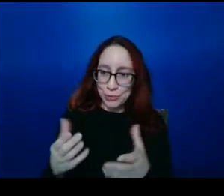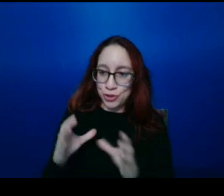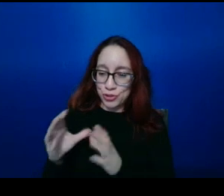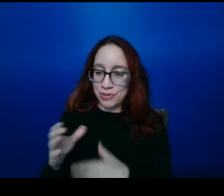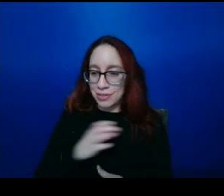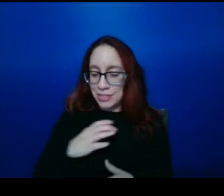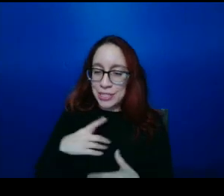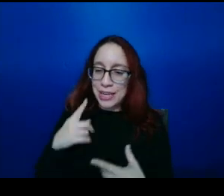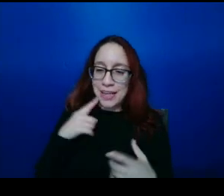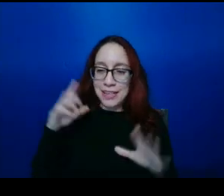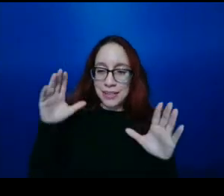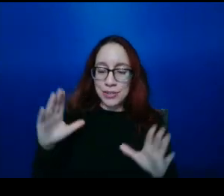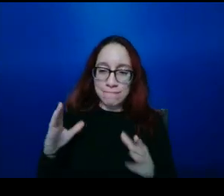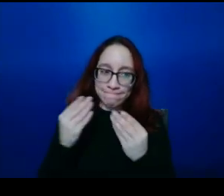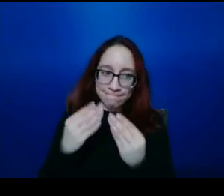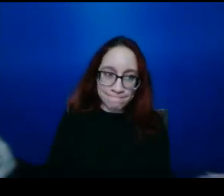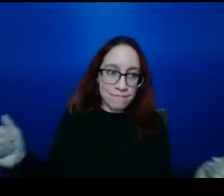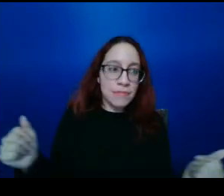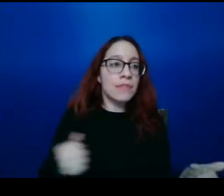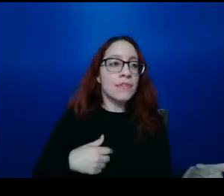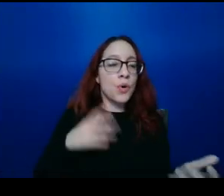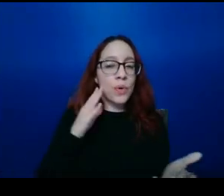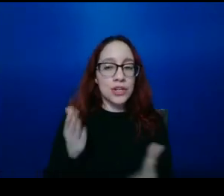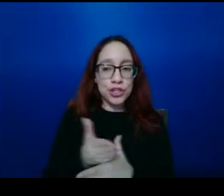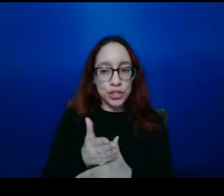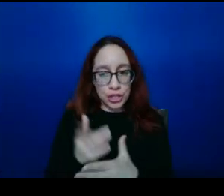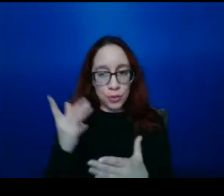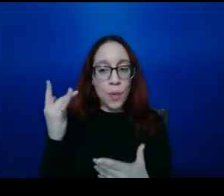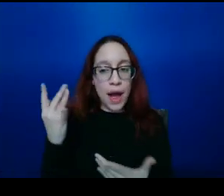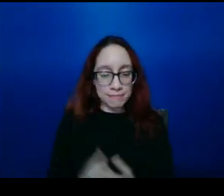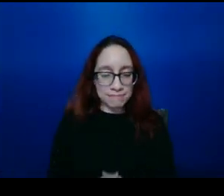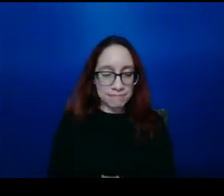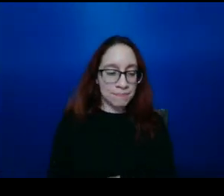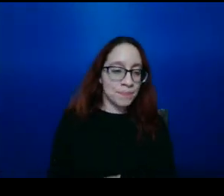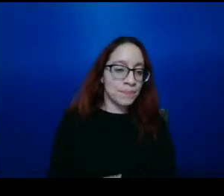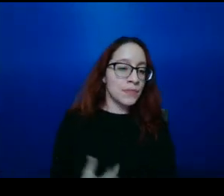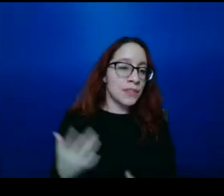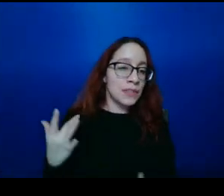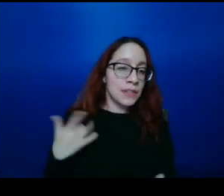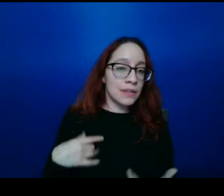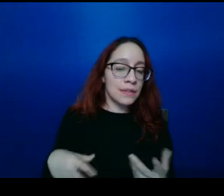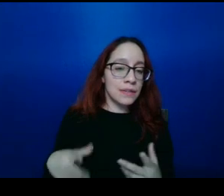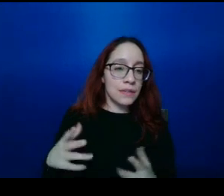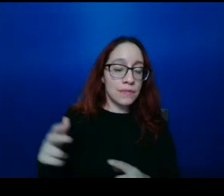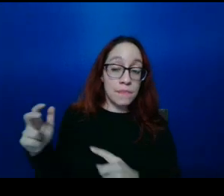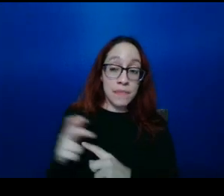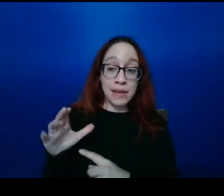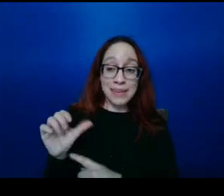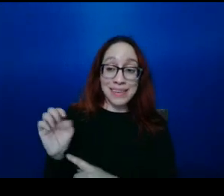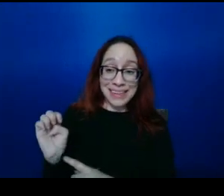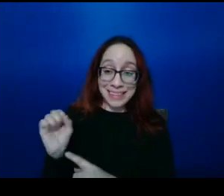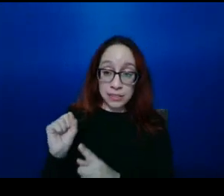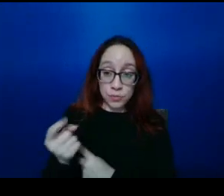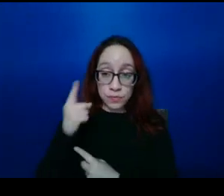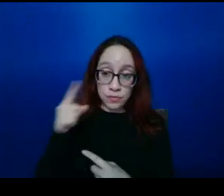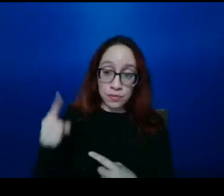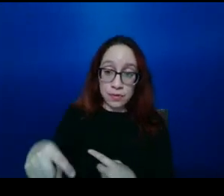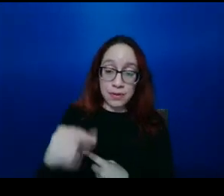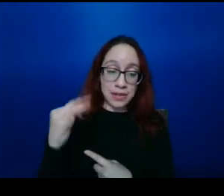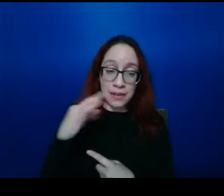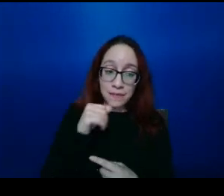is a terrific resolution, and I will share with you why. Because the very best case scenario for you, should you